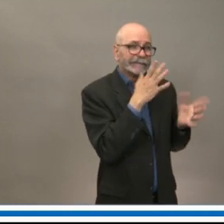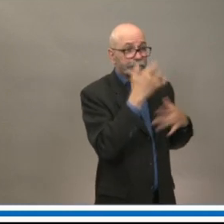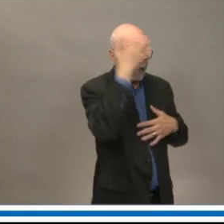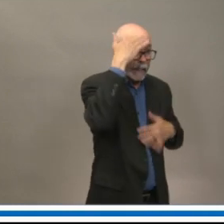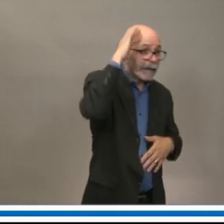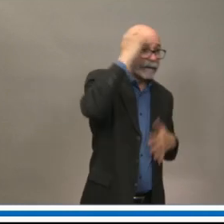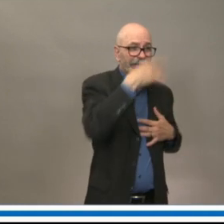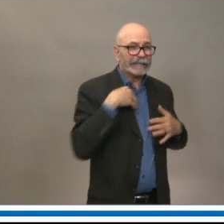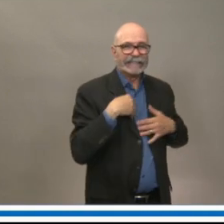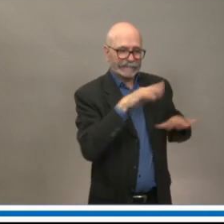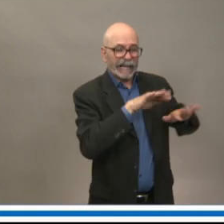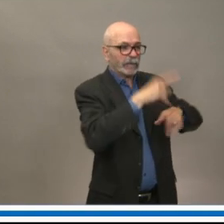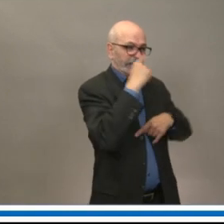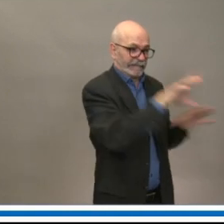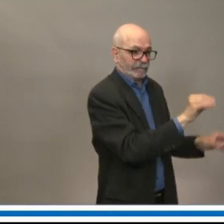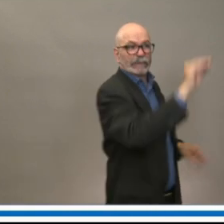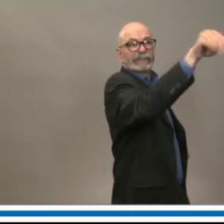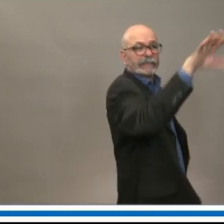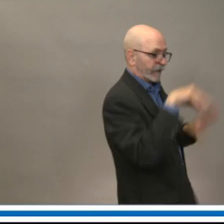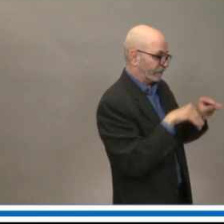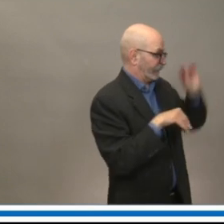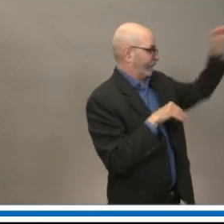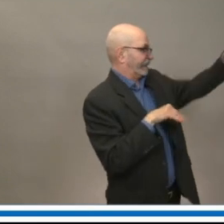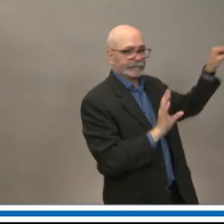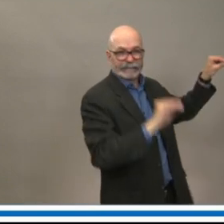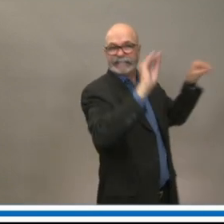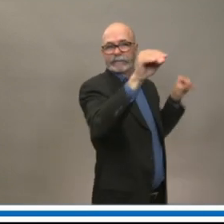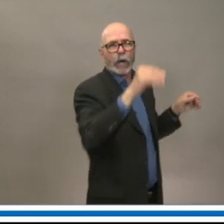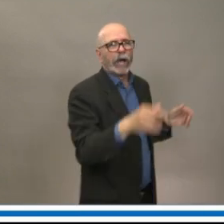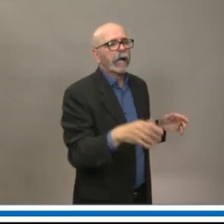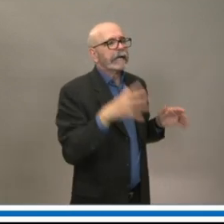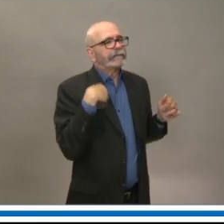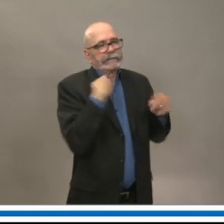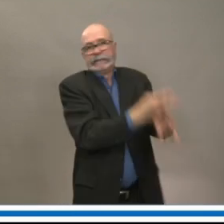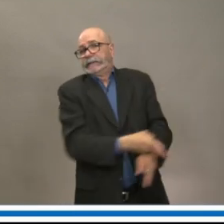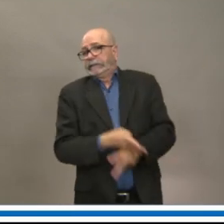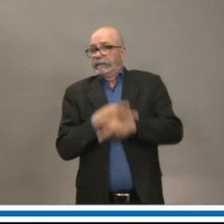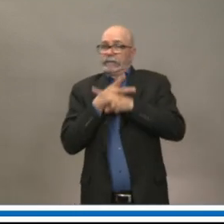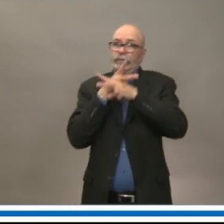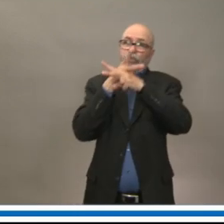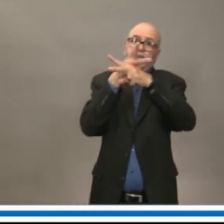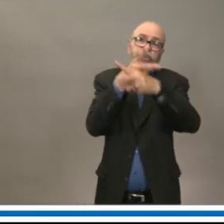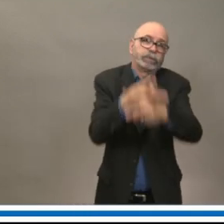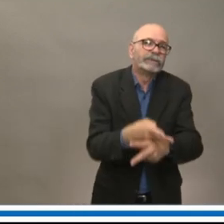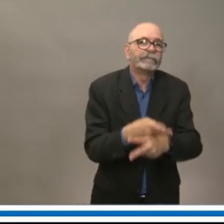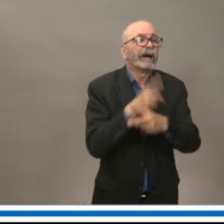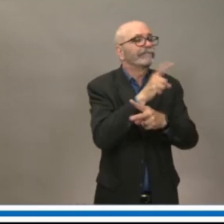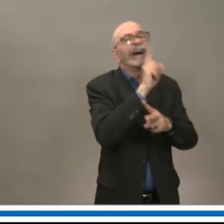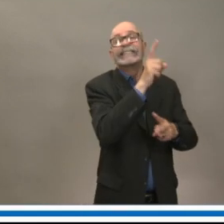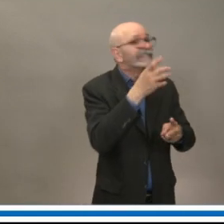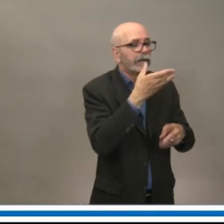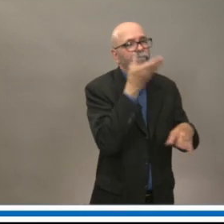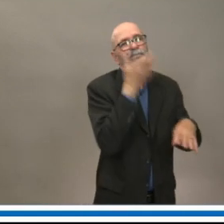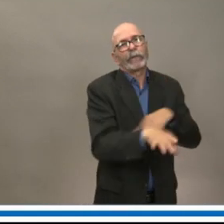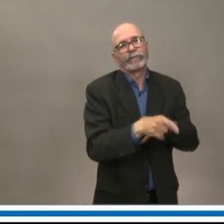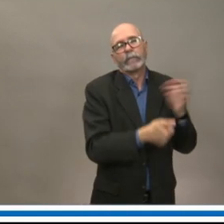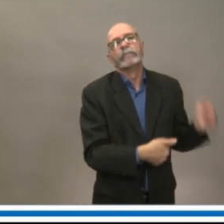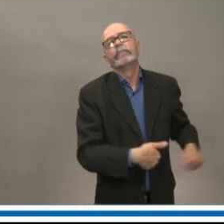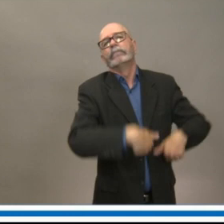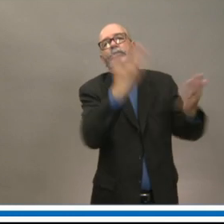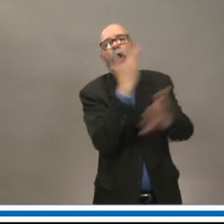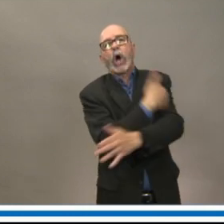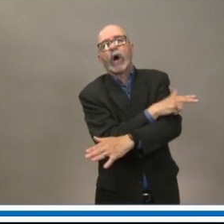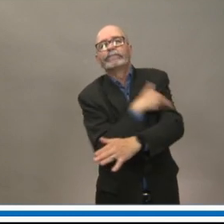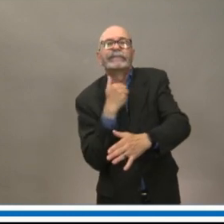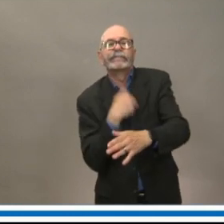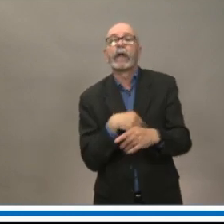who need to enter a hospital get there. We are providing masks to our frontline workers. We are checking their temperatures